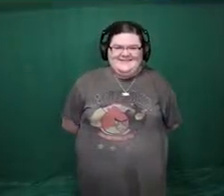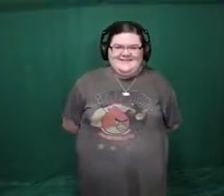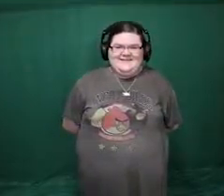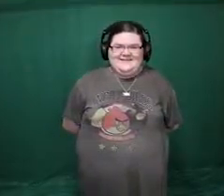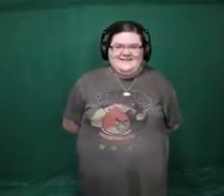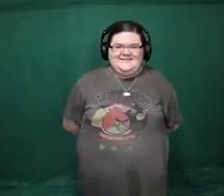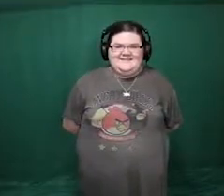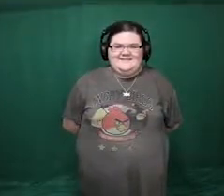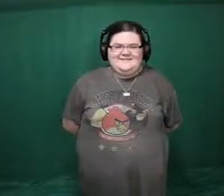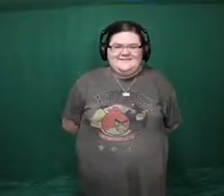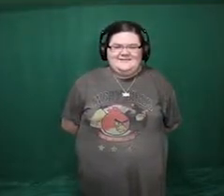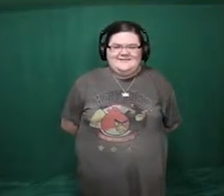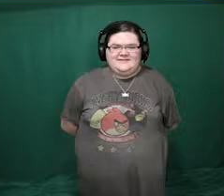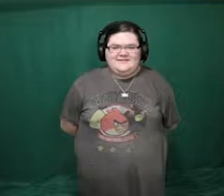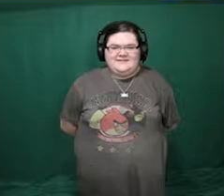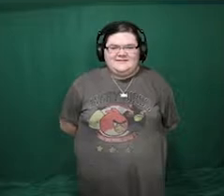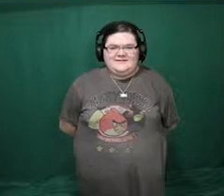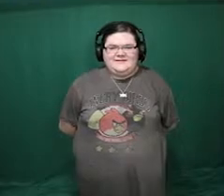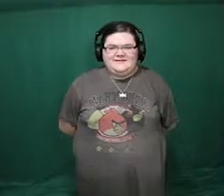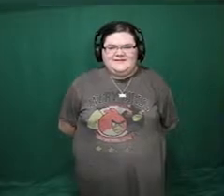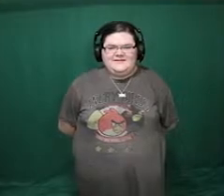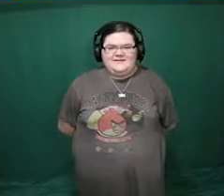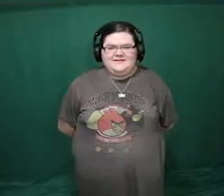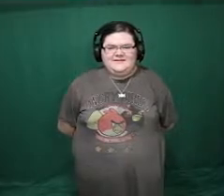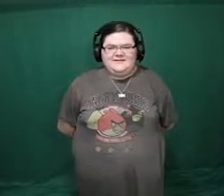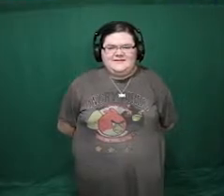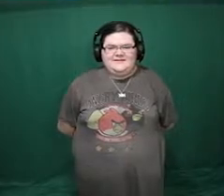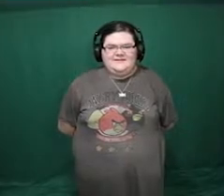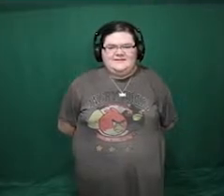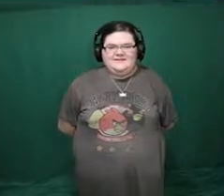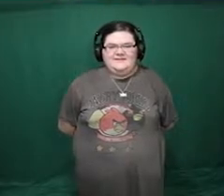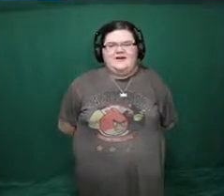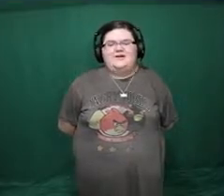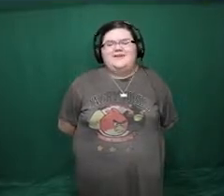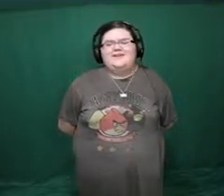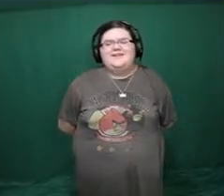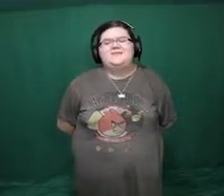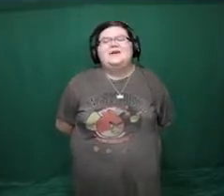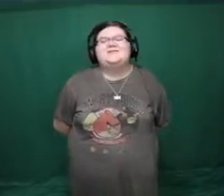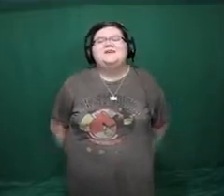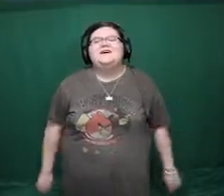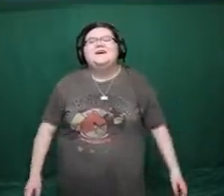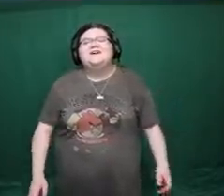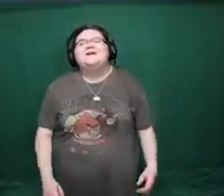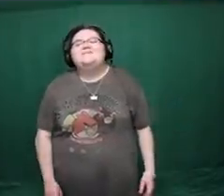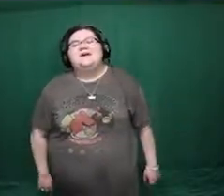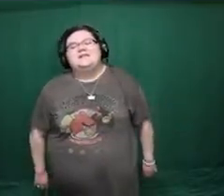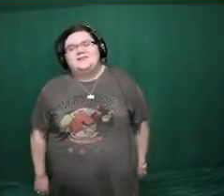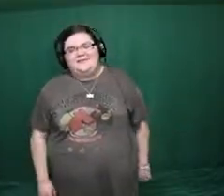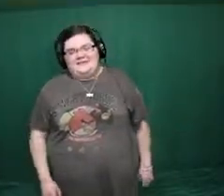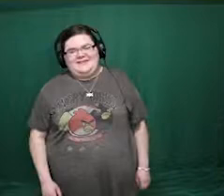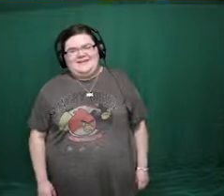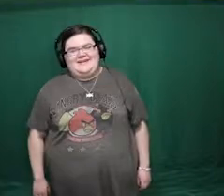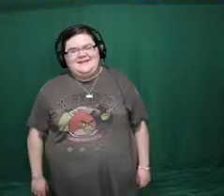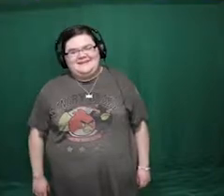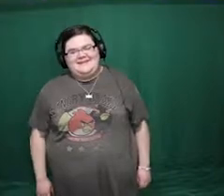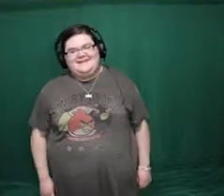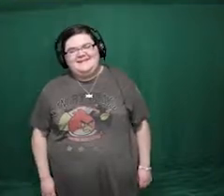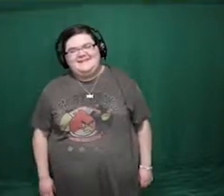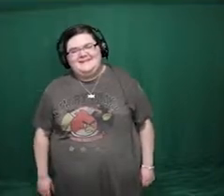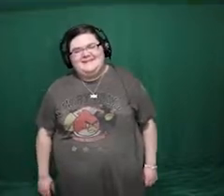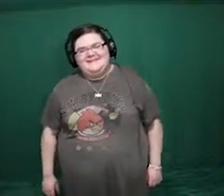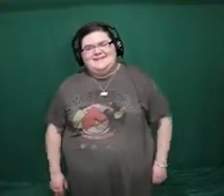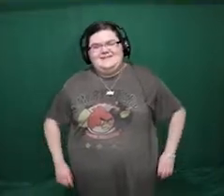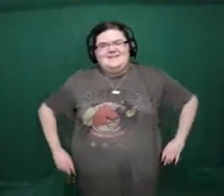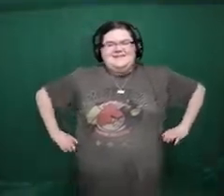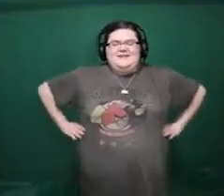green? Me. We're all oh, here. Me. I'm here too. Whoa. Hey, what up, gang? Oh, I've been stuck. Ethan, you messed it. You messed it up, Ethan. Well,